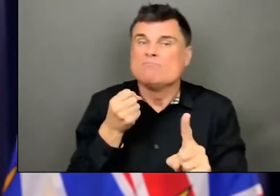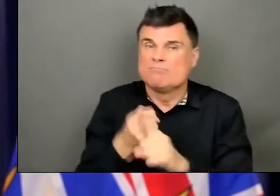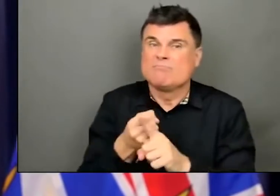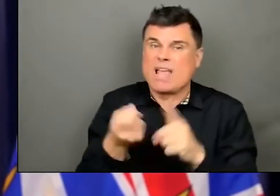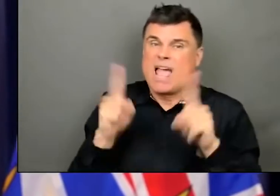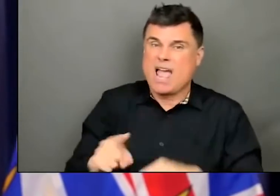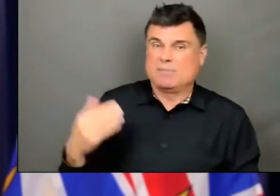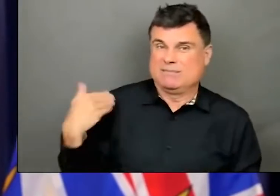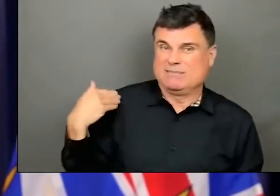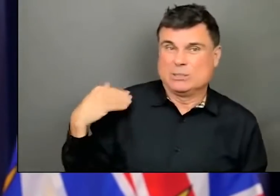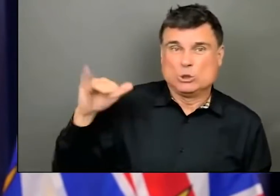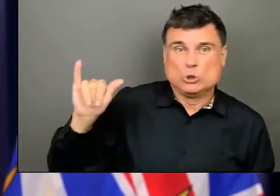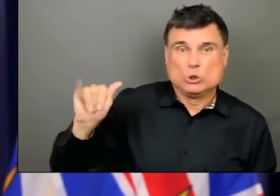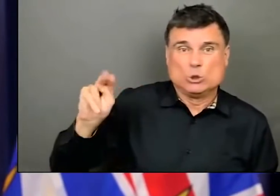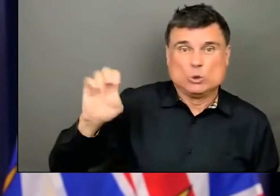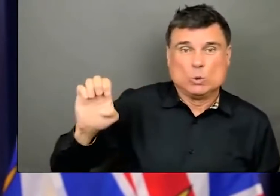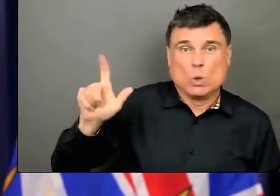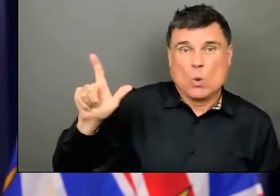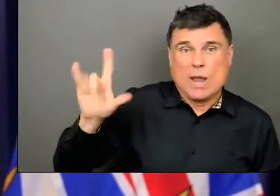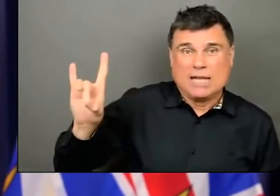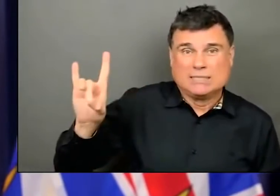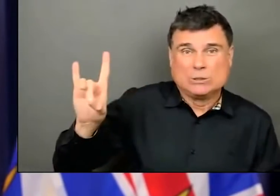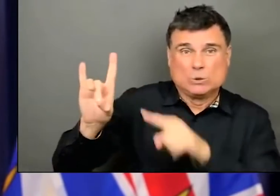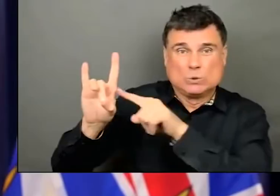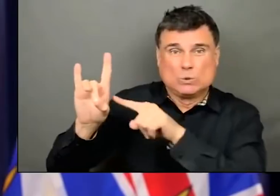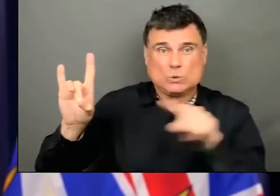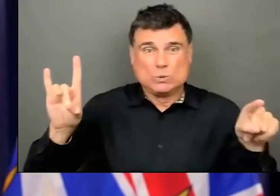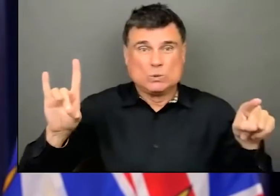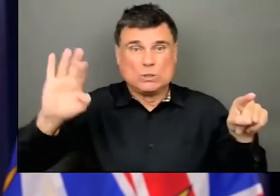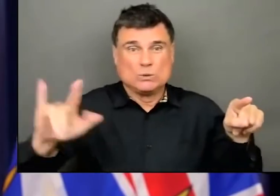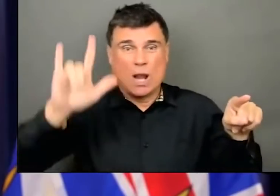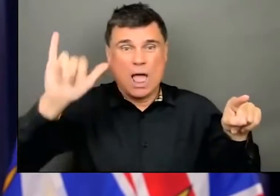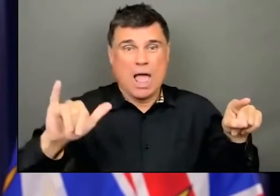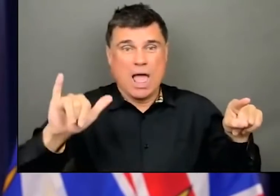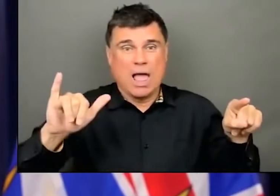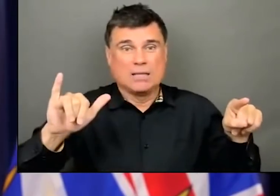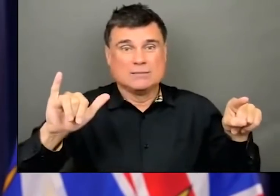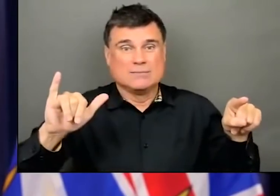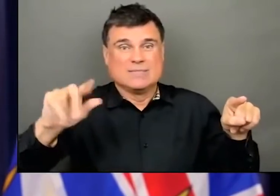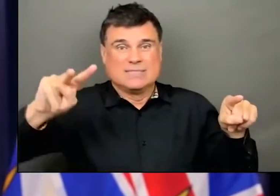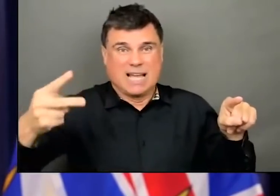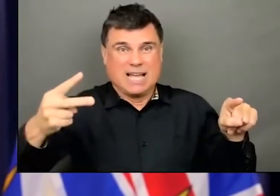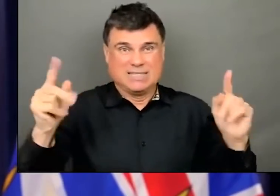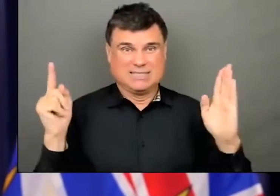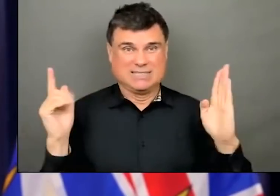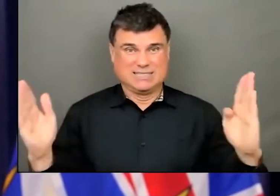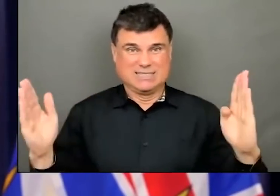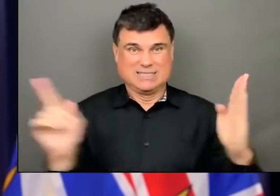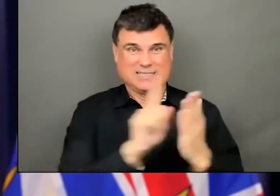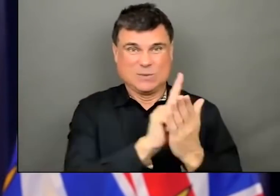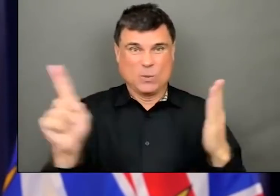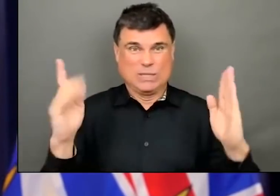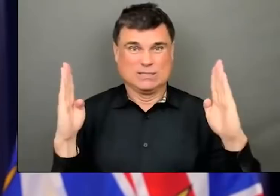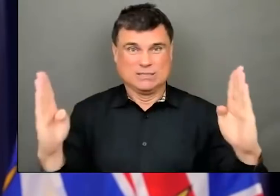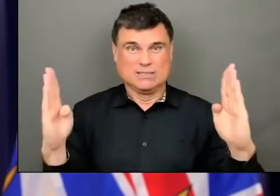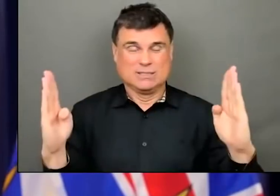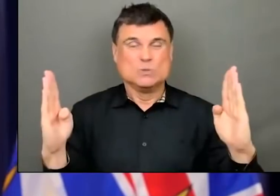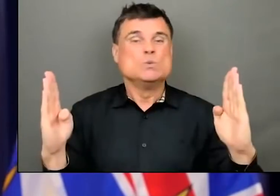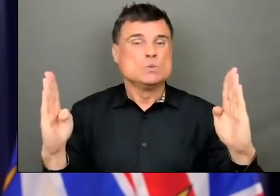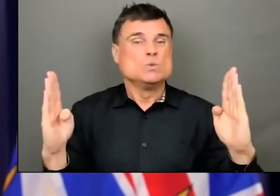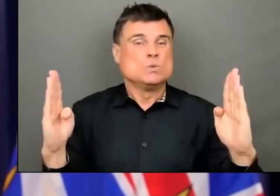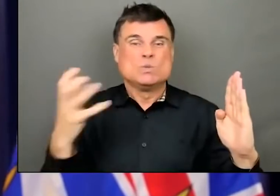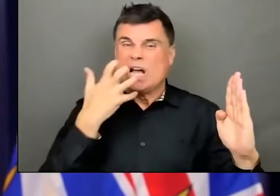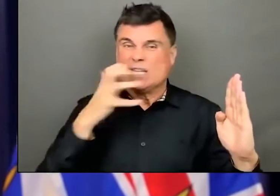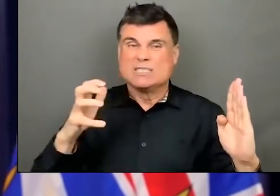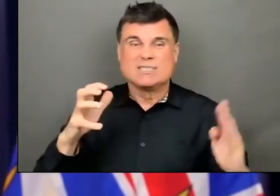to July the 2nd, but also through that period that 595 people passing away, which